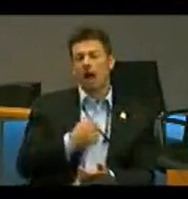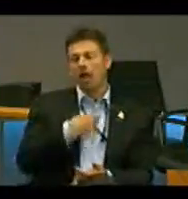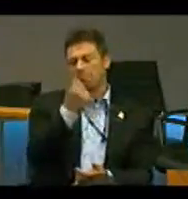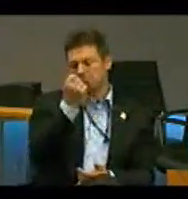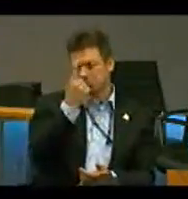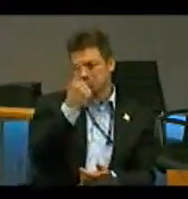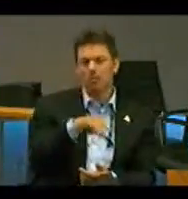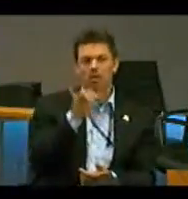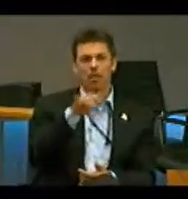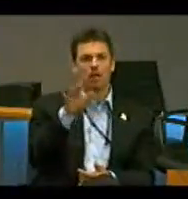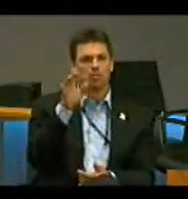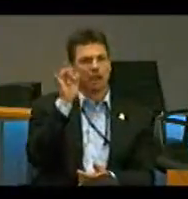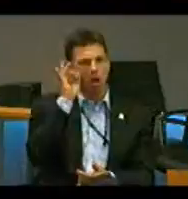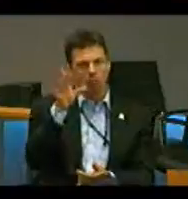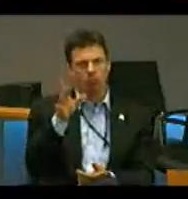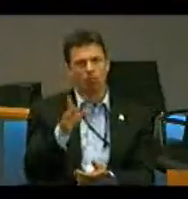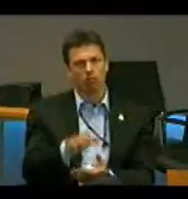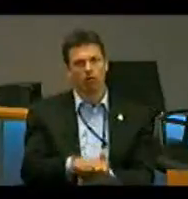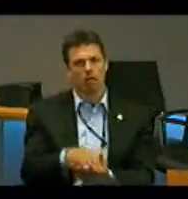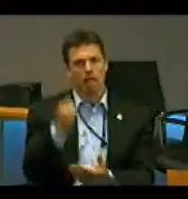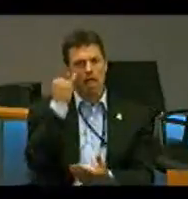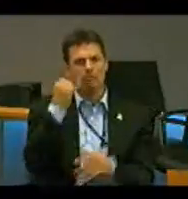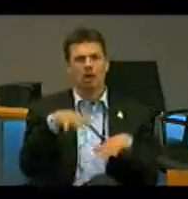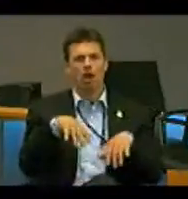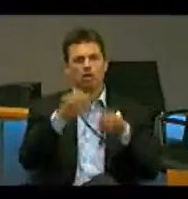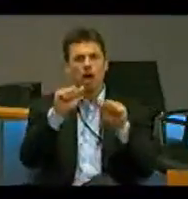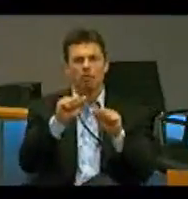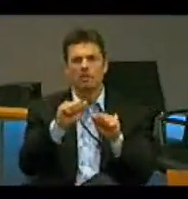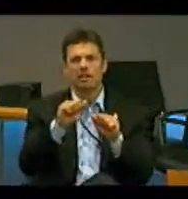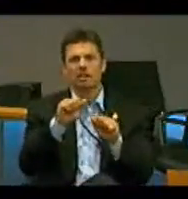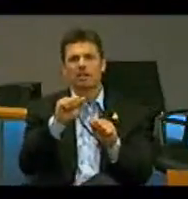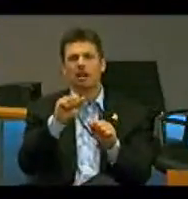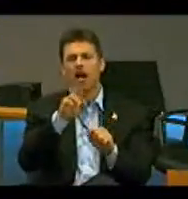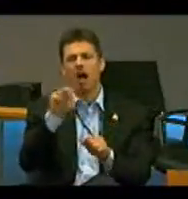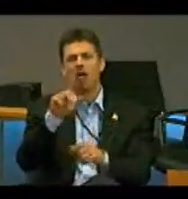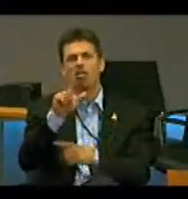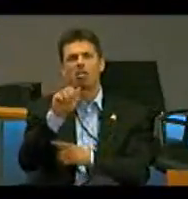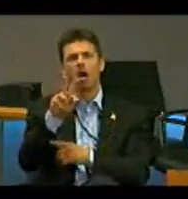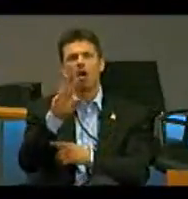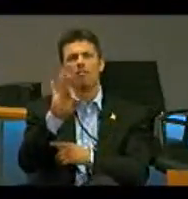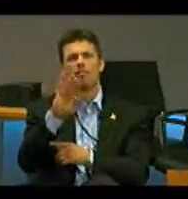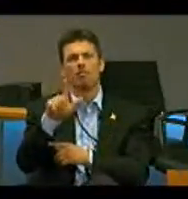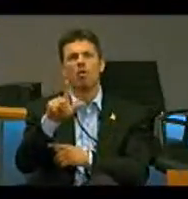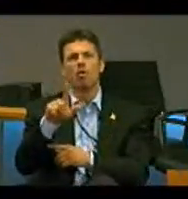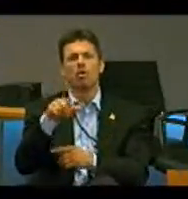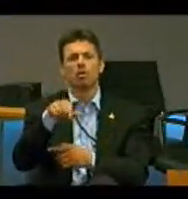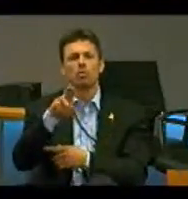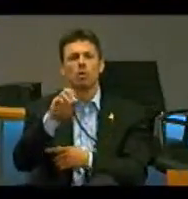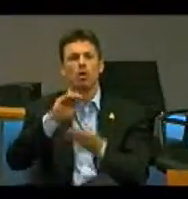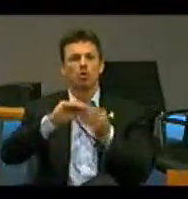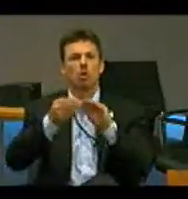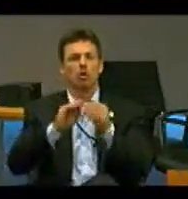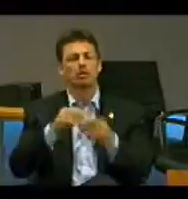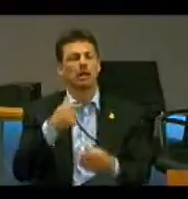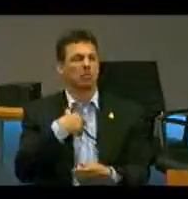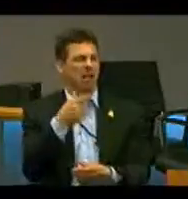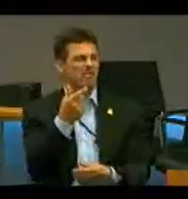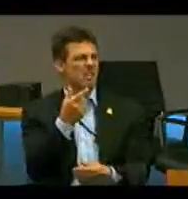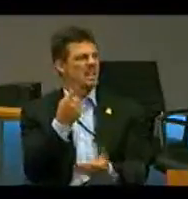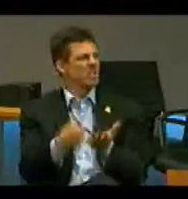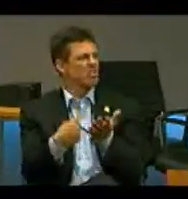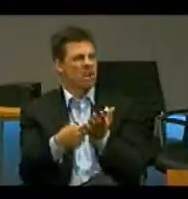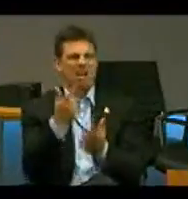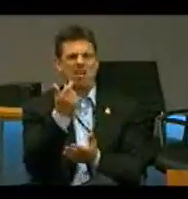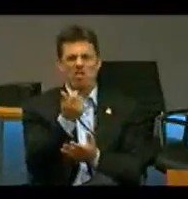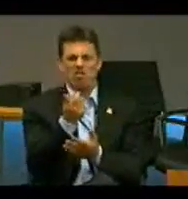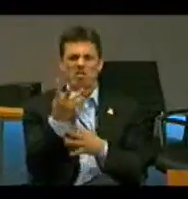because that would be unlawful, yet they're adopting unlawful quotas. We had a hearing a couple of years ago, maybe 3 or 4 years ago